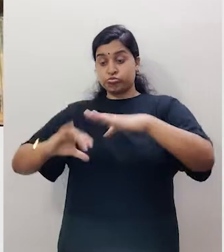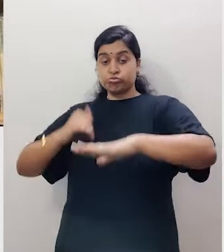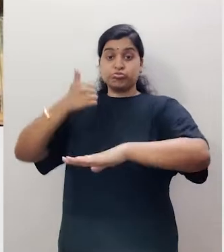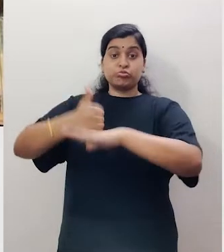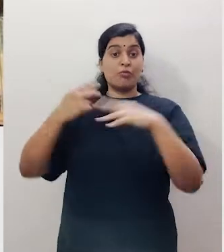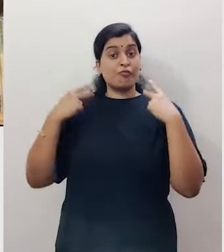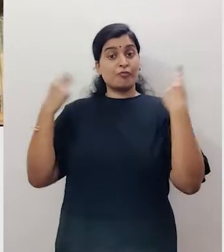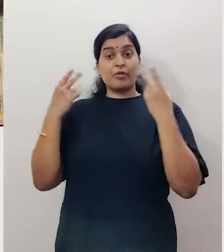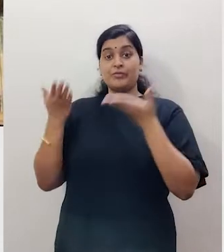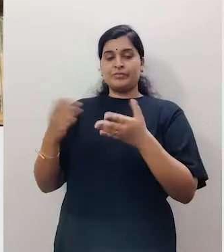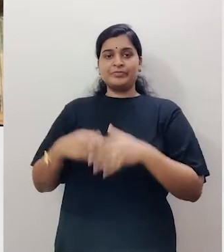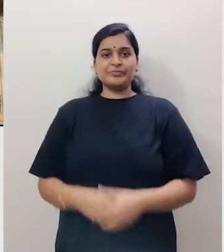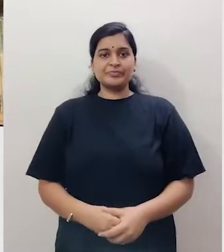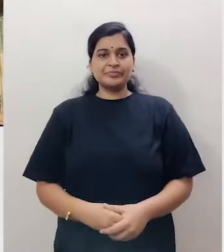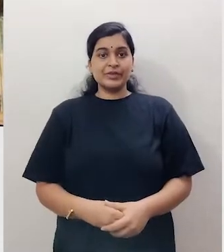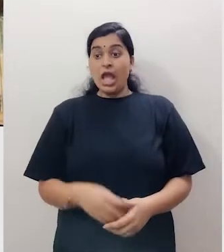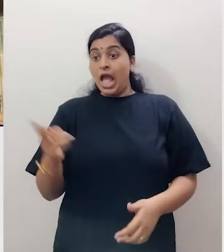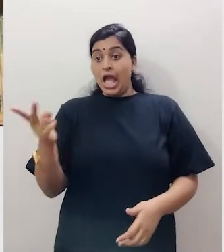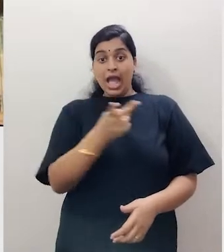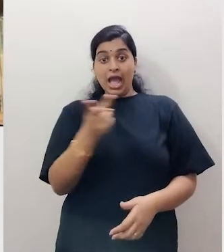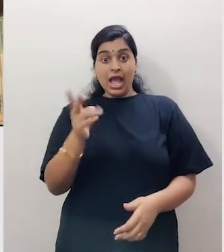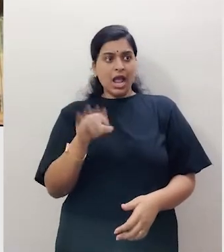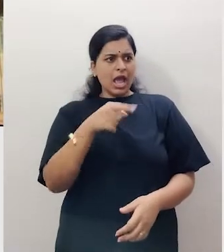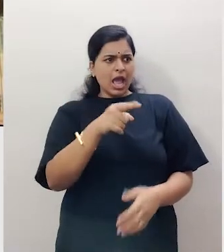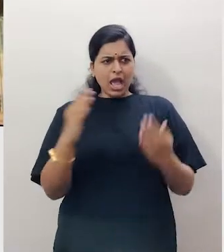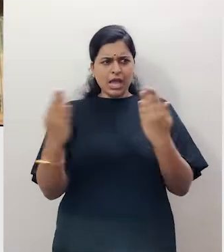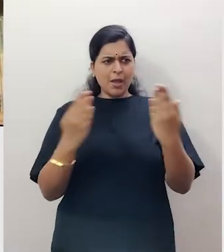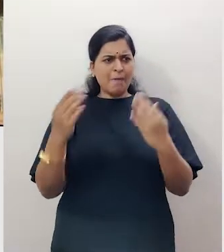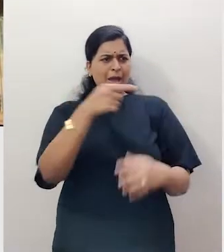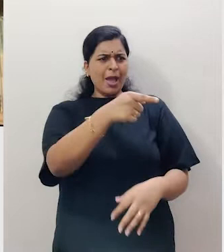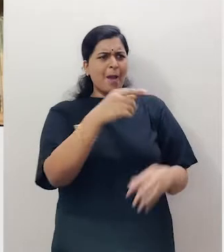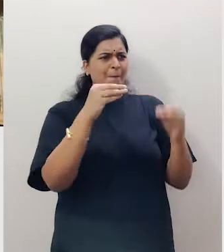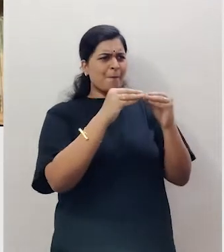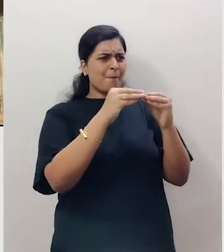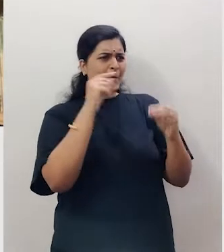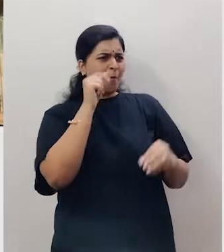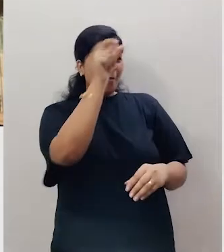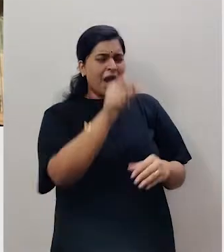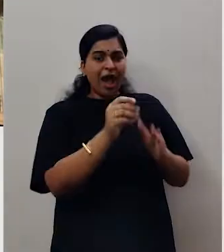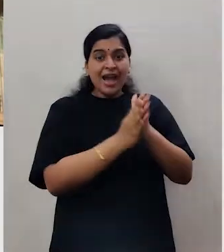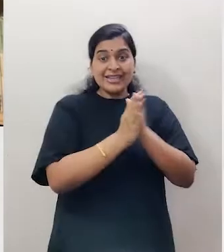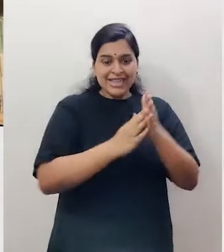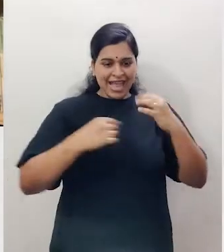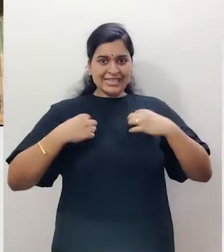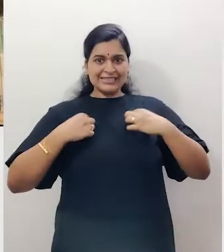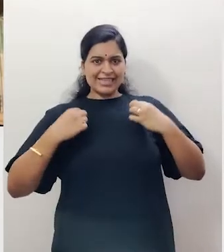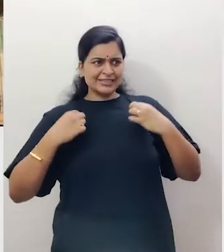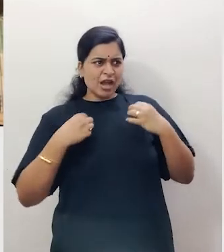Mashe popularised Warli paintings, Beutlich was a true pioneer of the textile art and the off-loom technique of